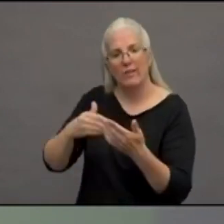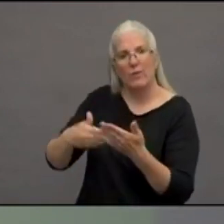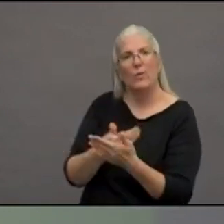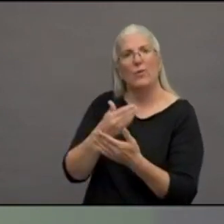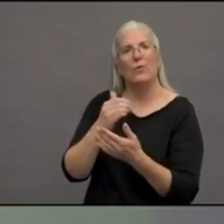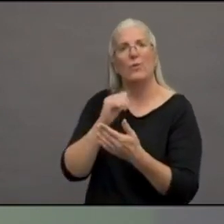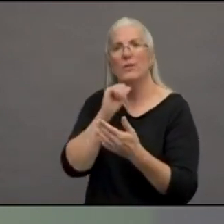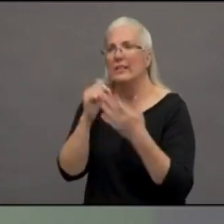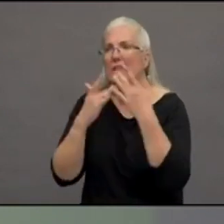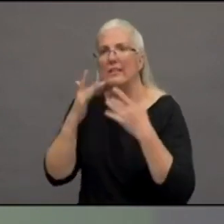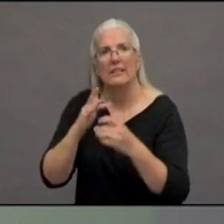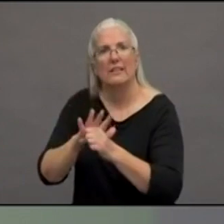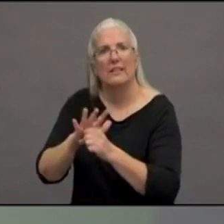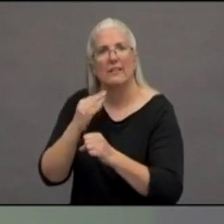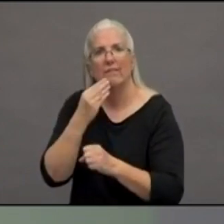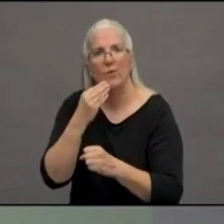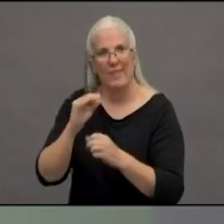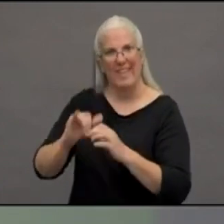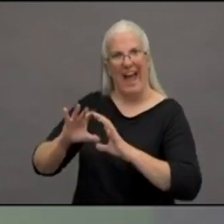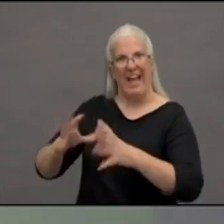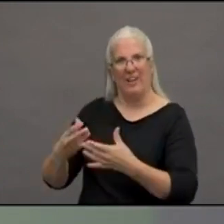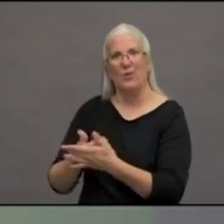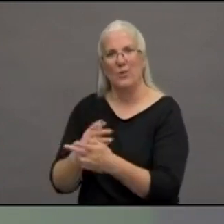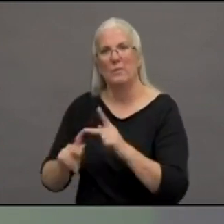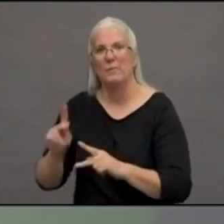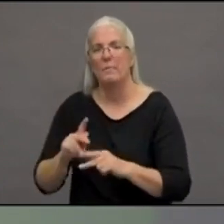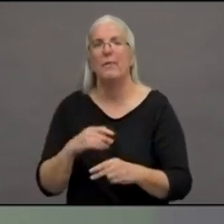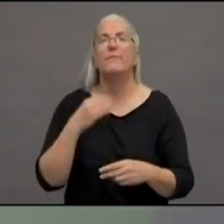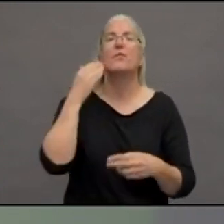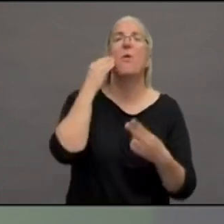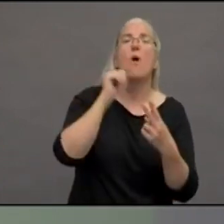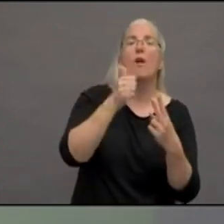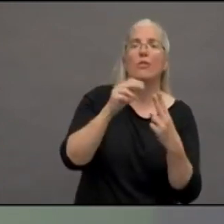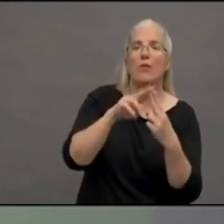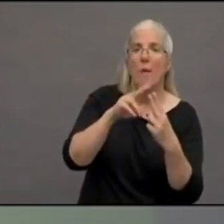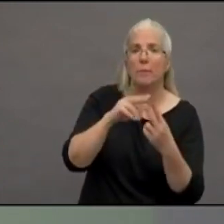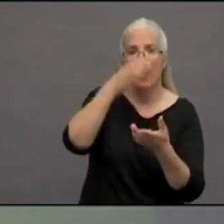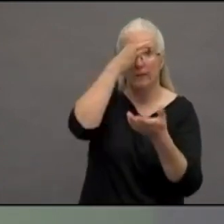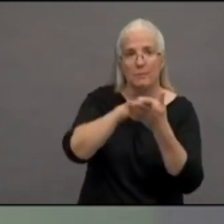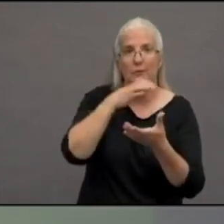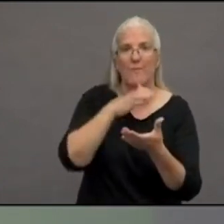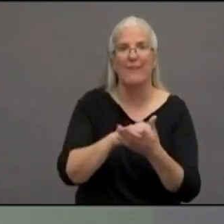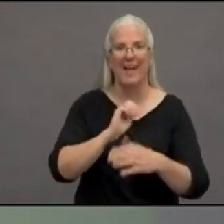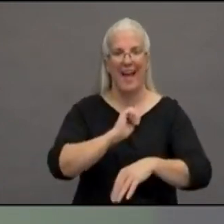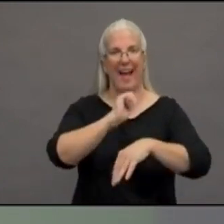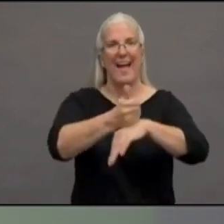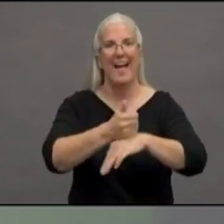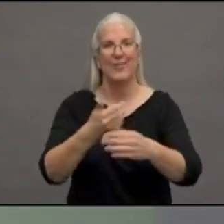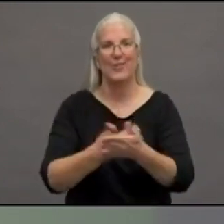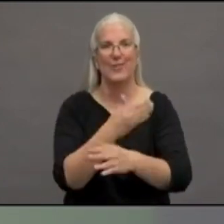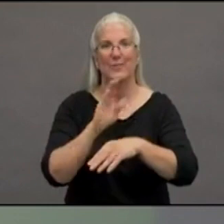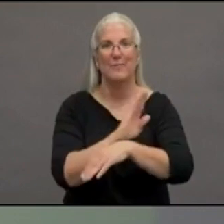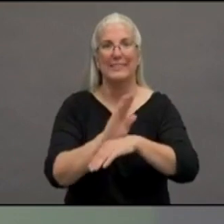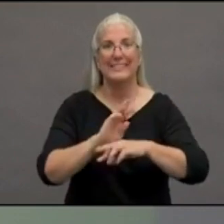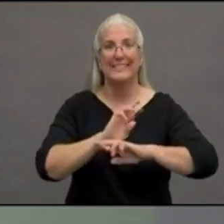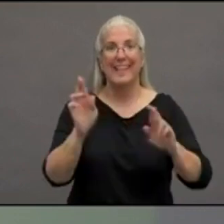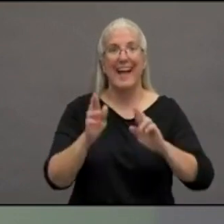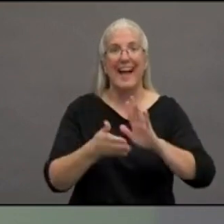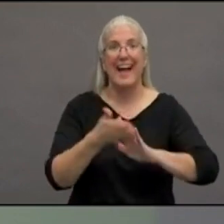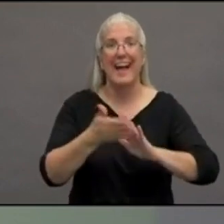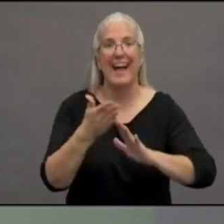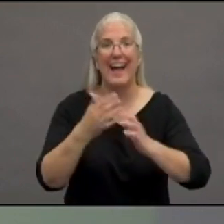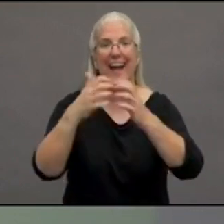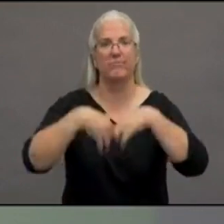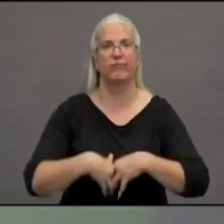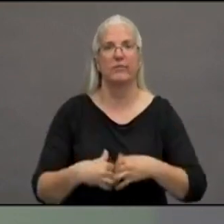new business. I know of a couple who were starting a brand new business. It's taken a while for that business to get up and running, and then all of a sudden COVID-19 hits.